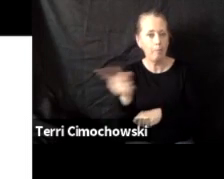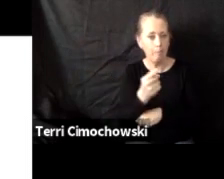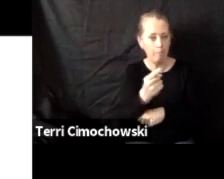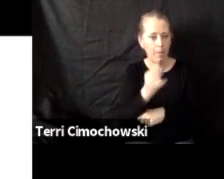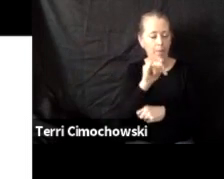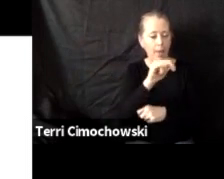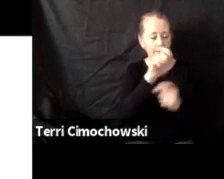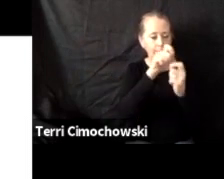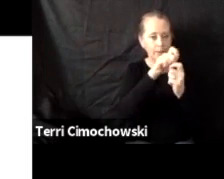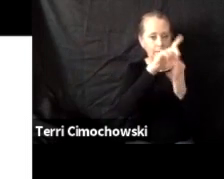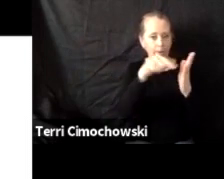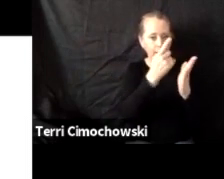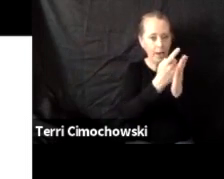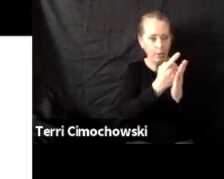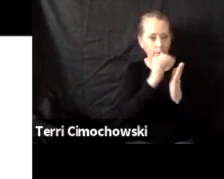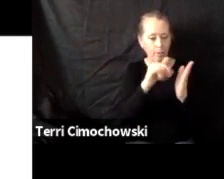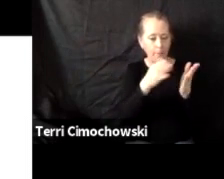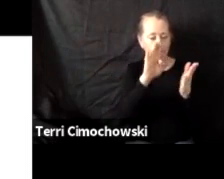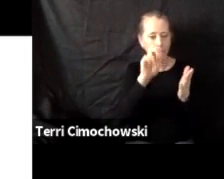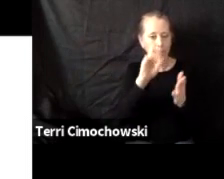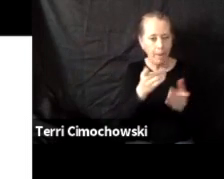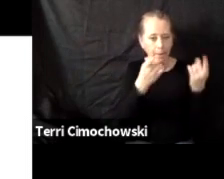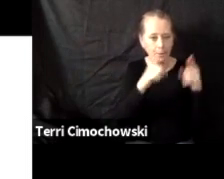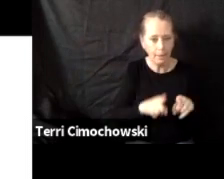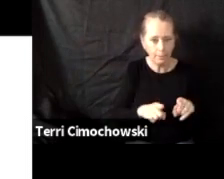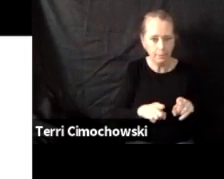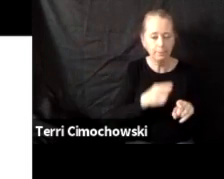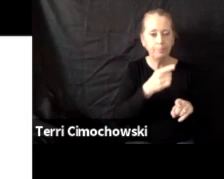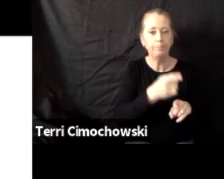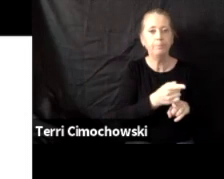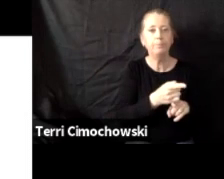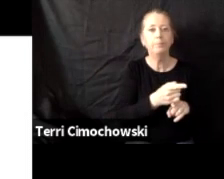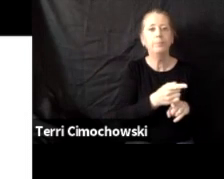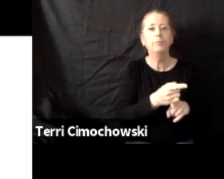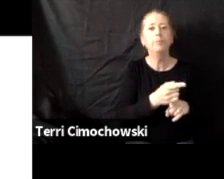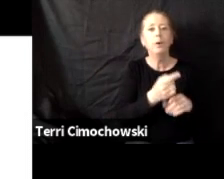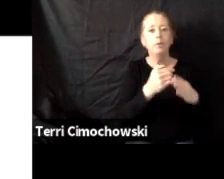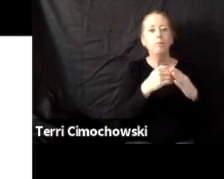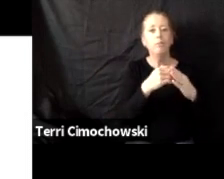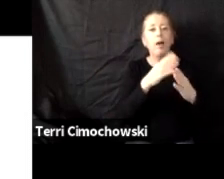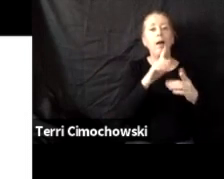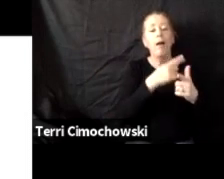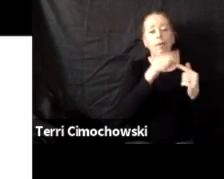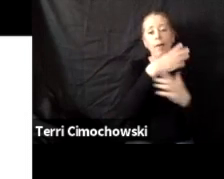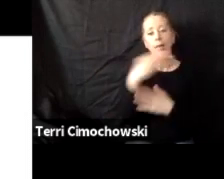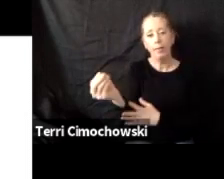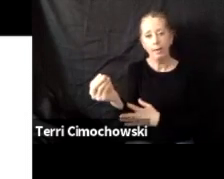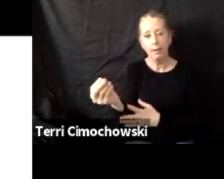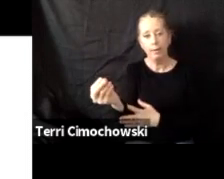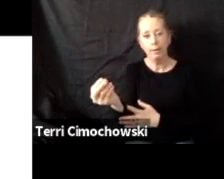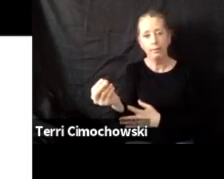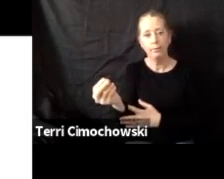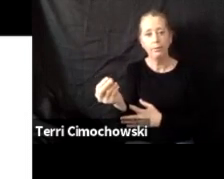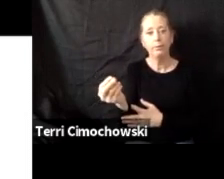that hour that band is going on for that they're assigned to, come in for that hour and then leave after that hour is over.